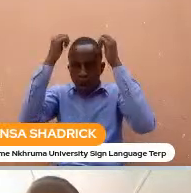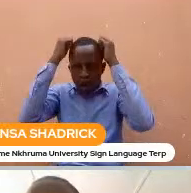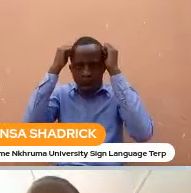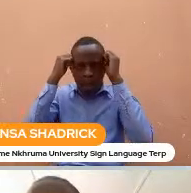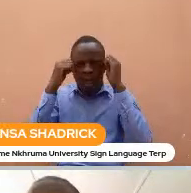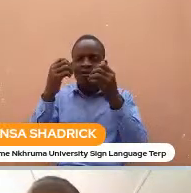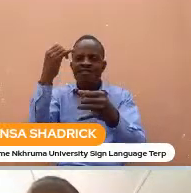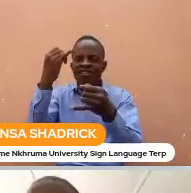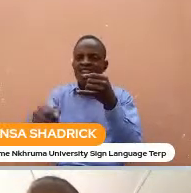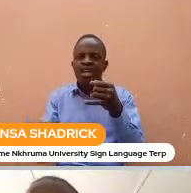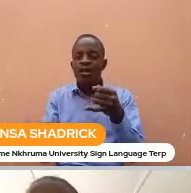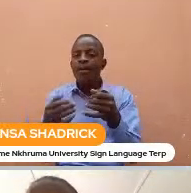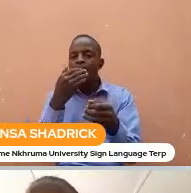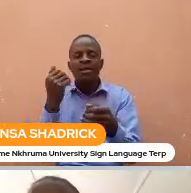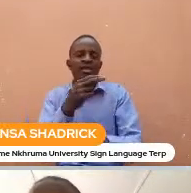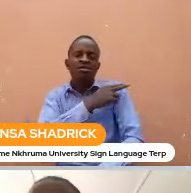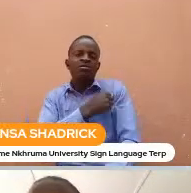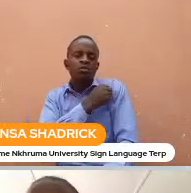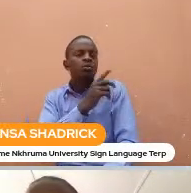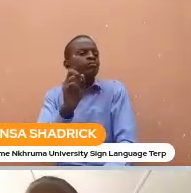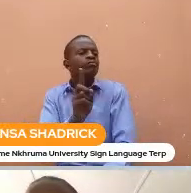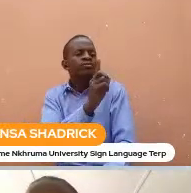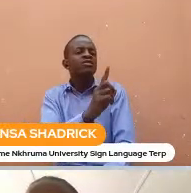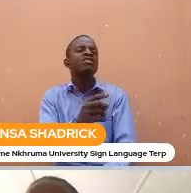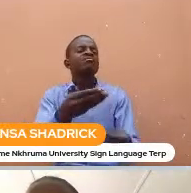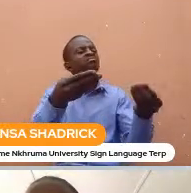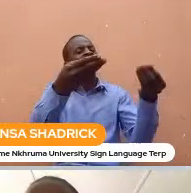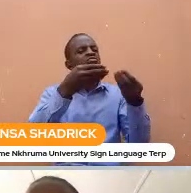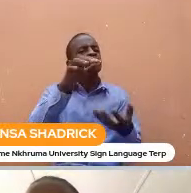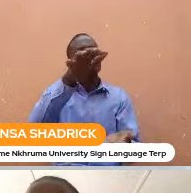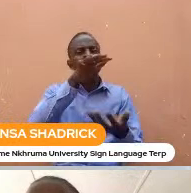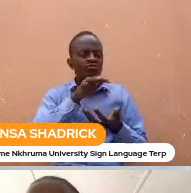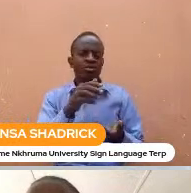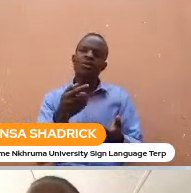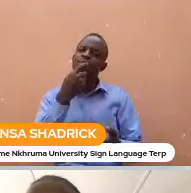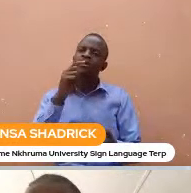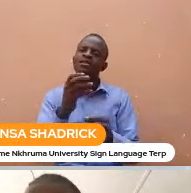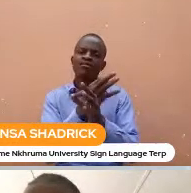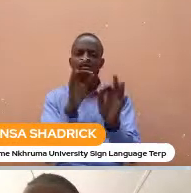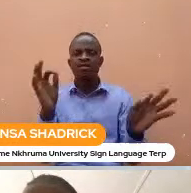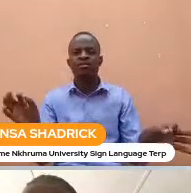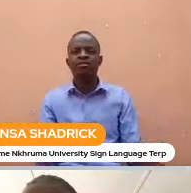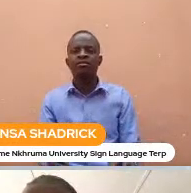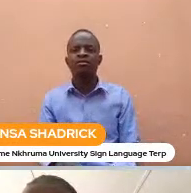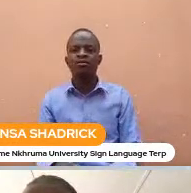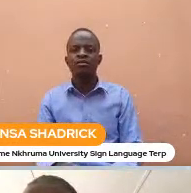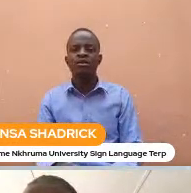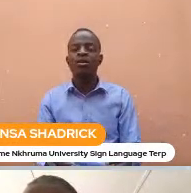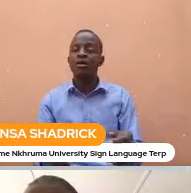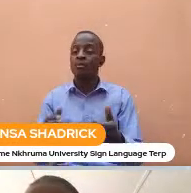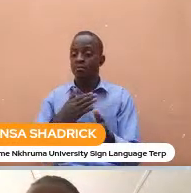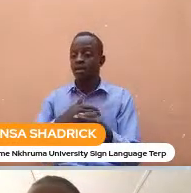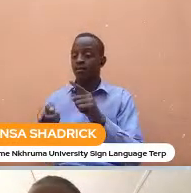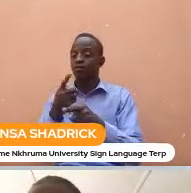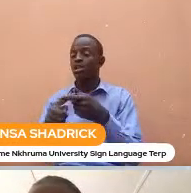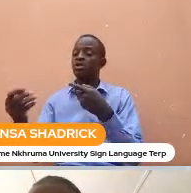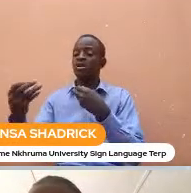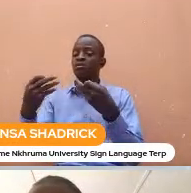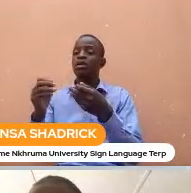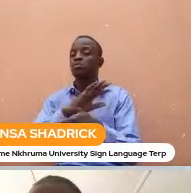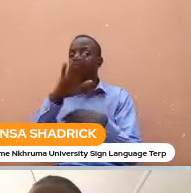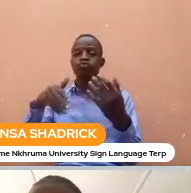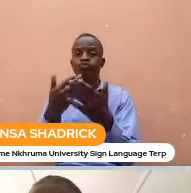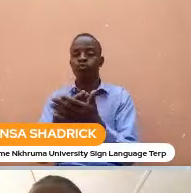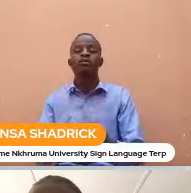your nearest facility and you'll be helped. Yeah. Martha said everything on the list.